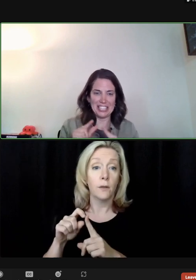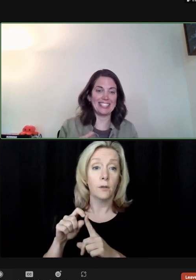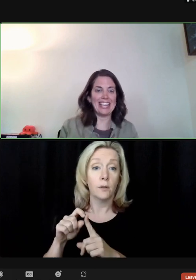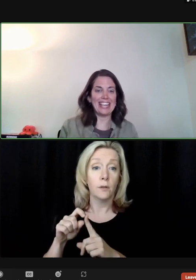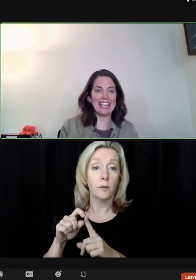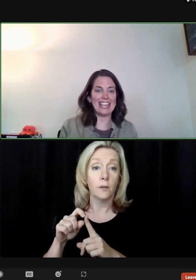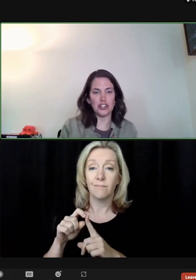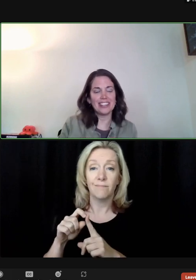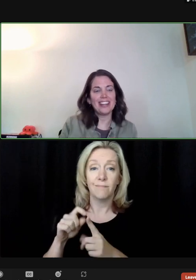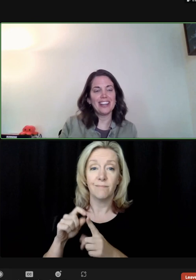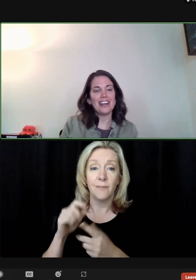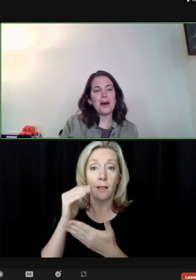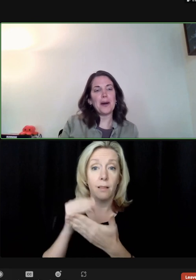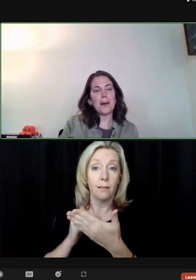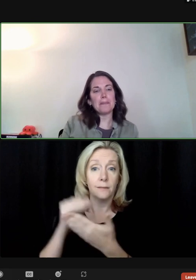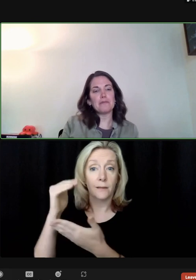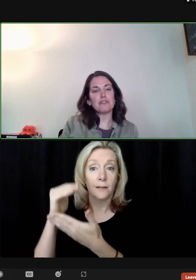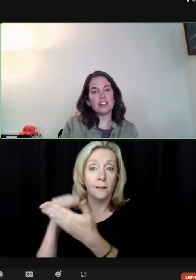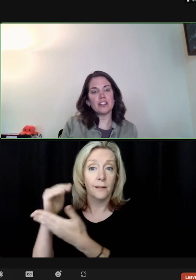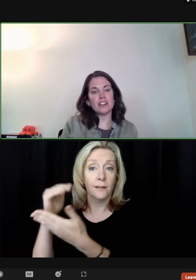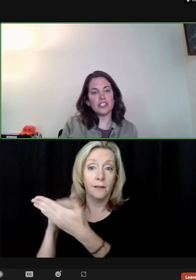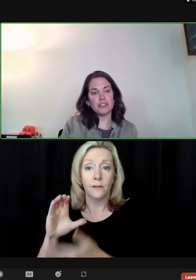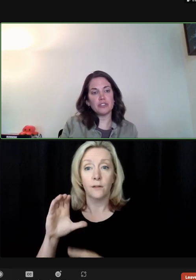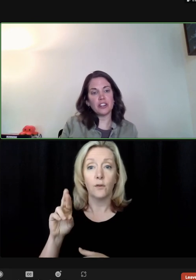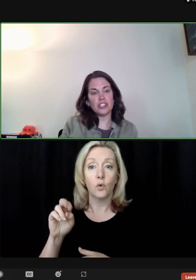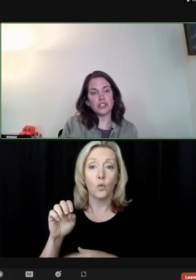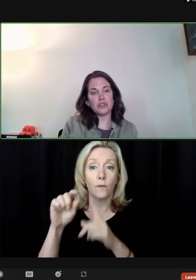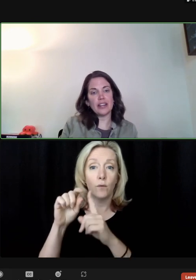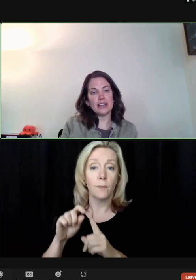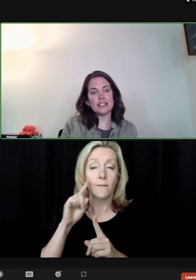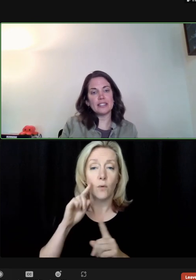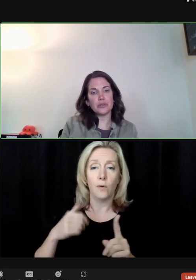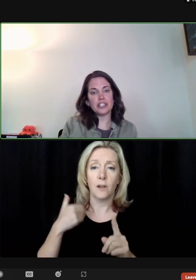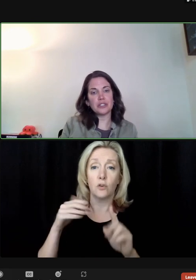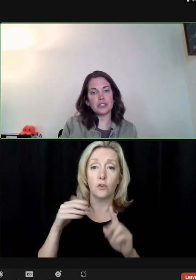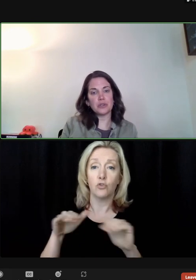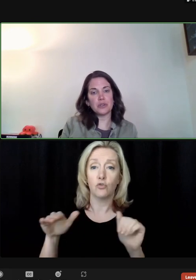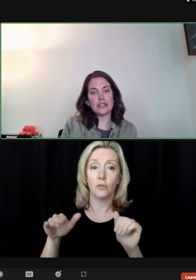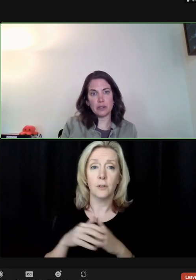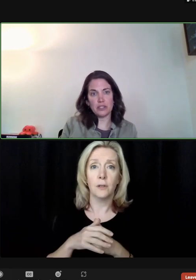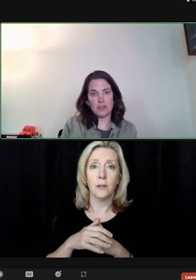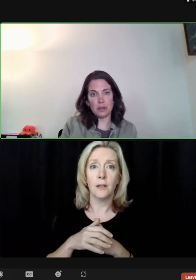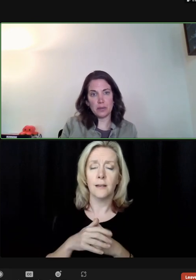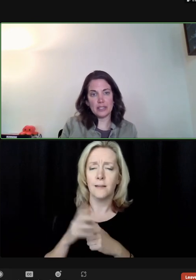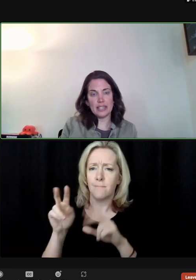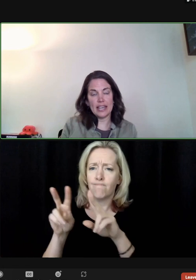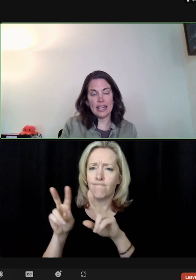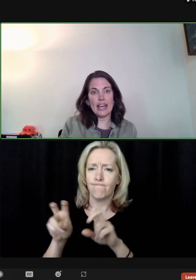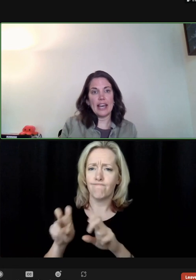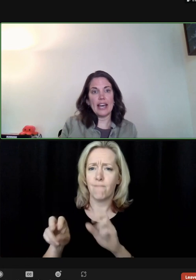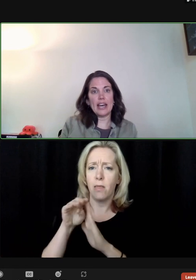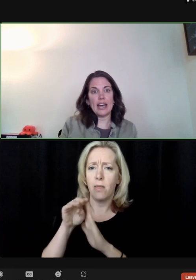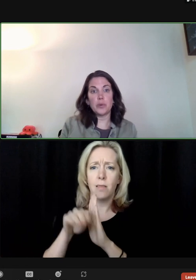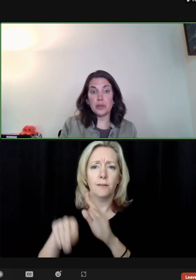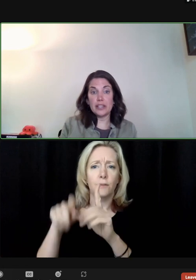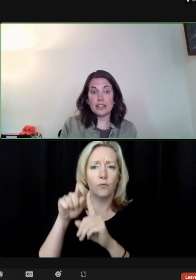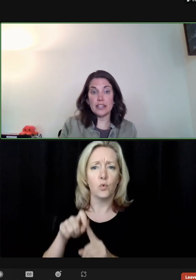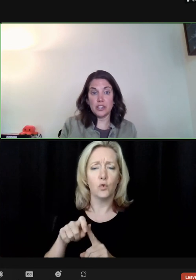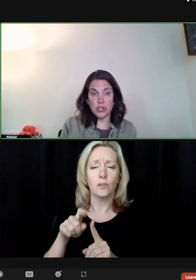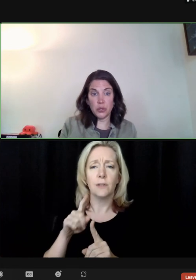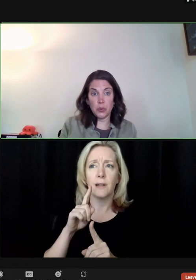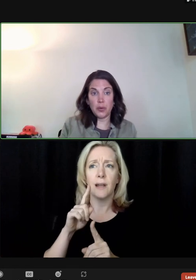vocabulary lists, English is hard, for young children and considerations for early language development.